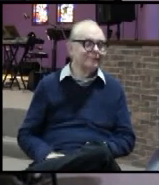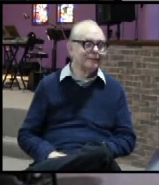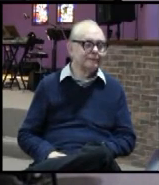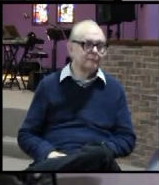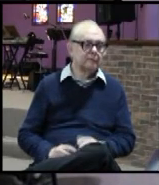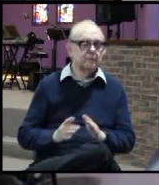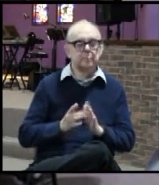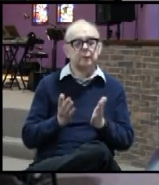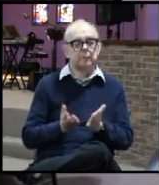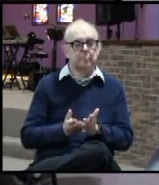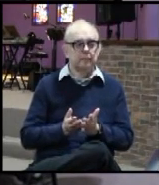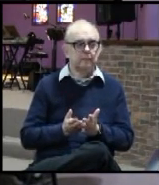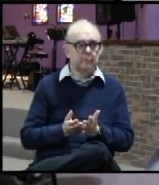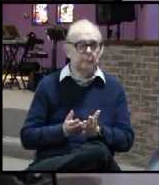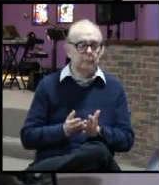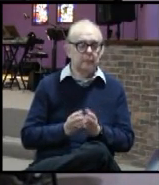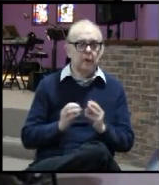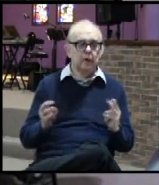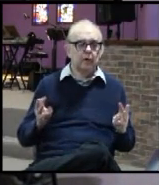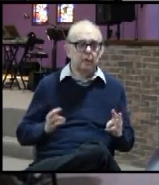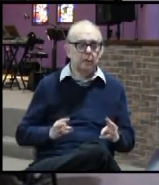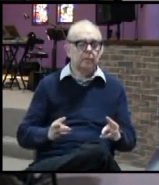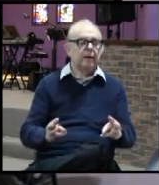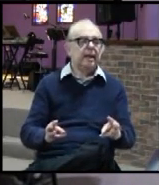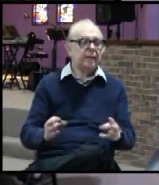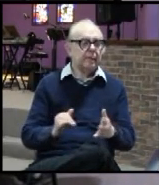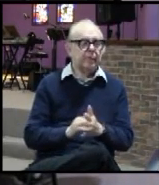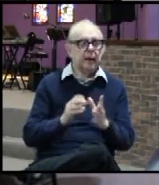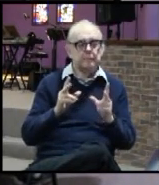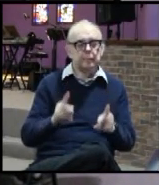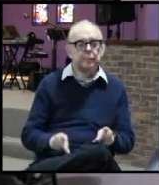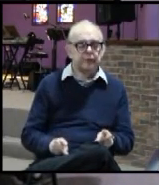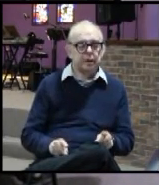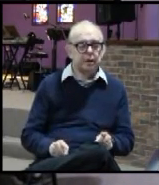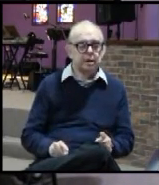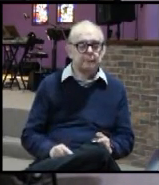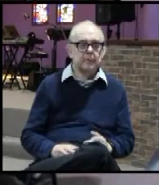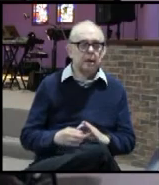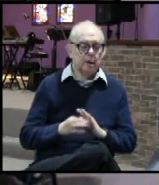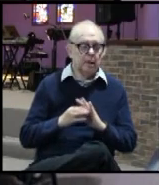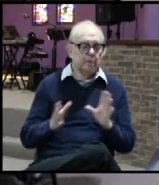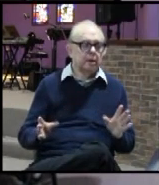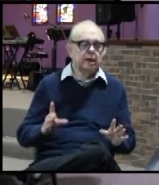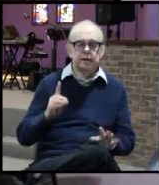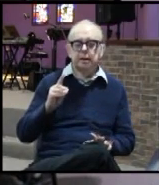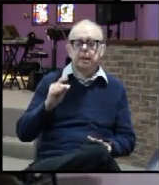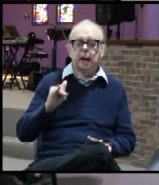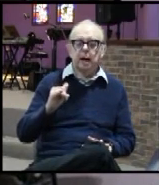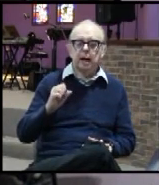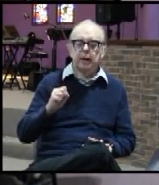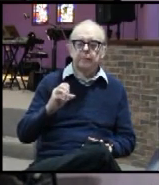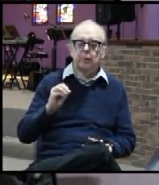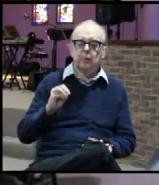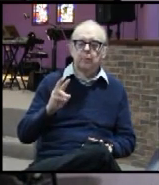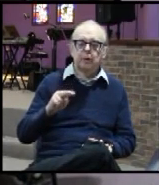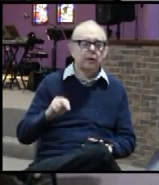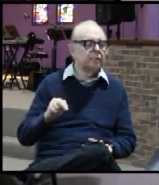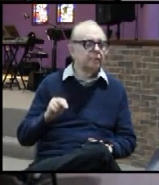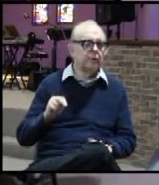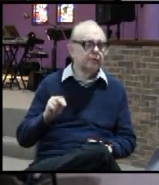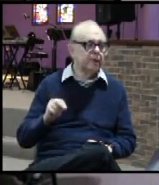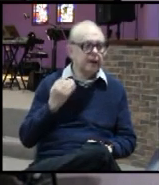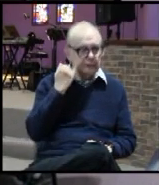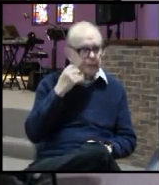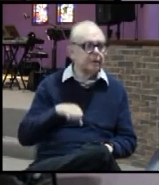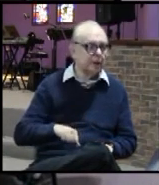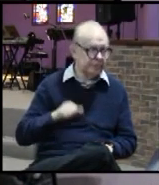The Bible says there is no way she could ever disown me. Amen. No matter what I do. Amen. Jewish custom was if